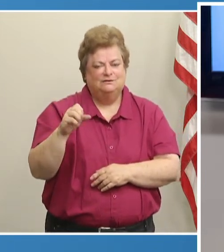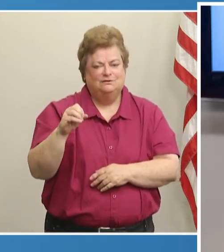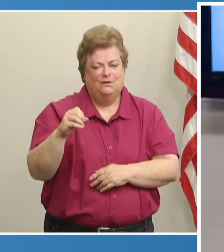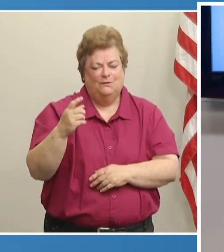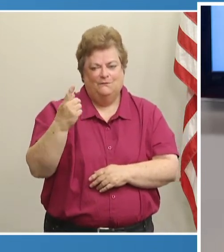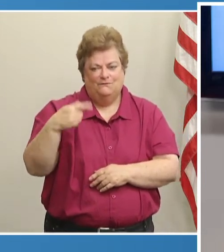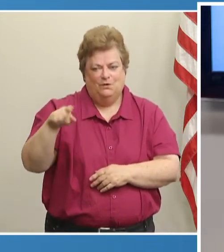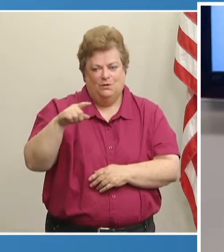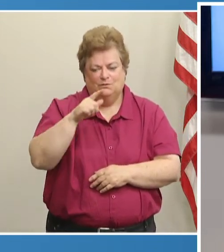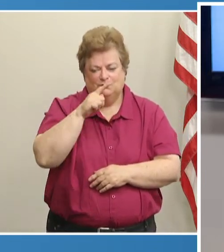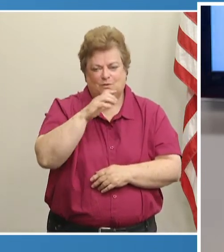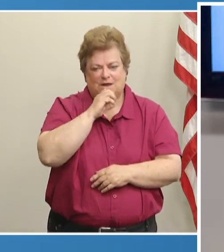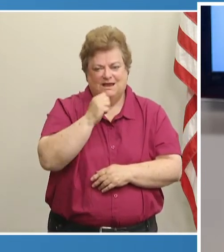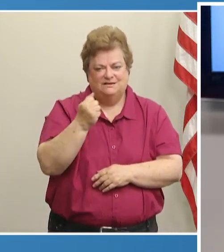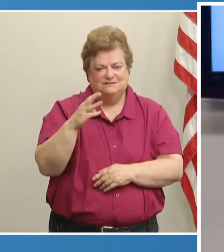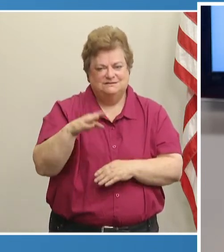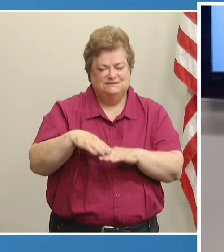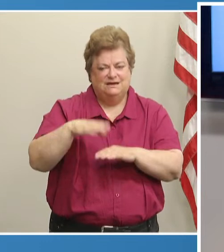and over.